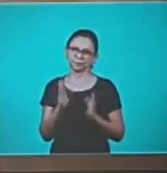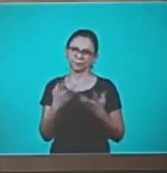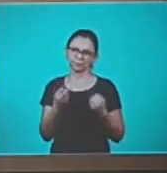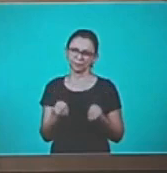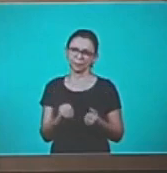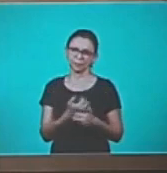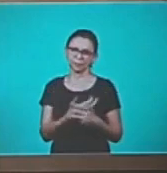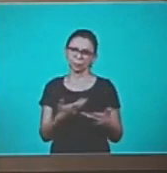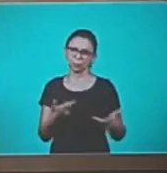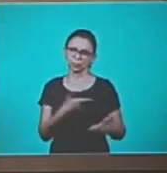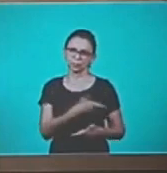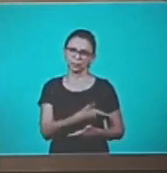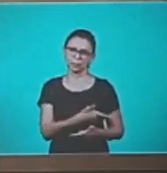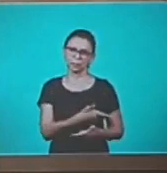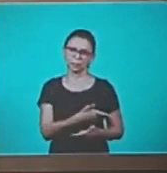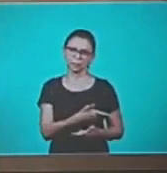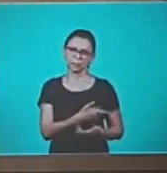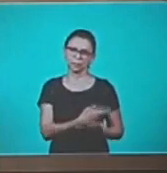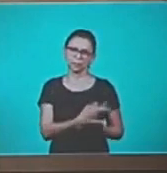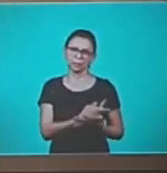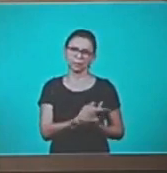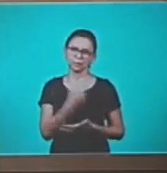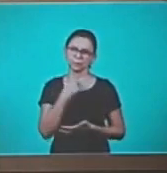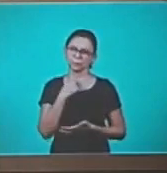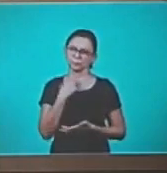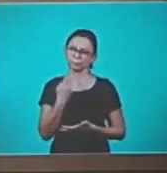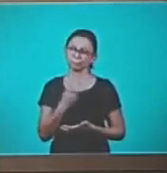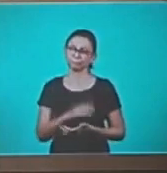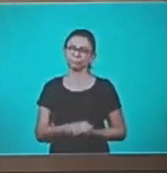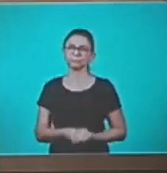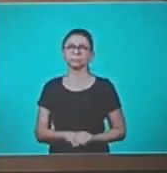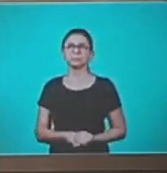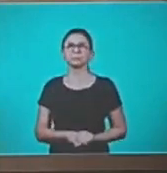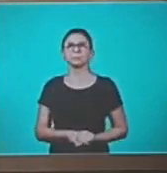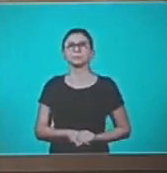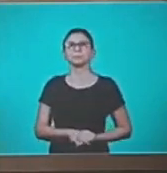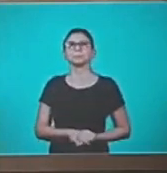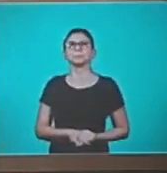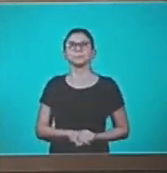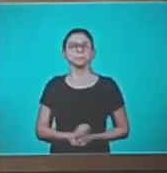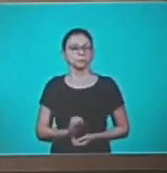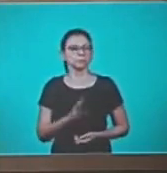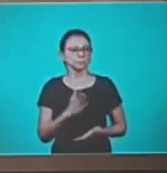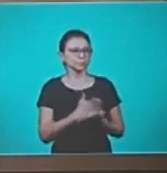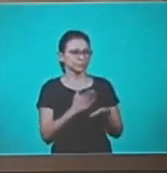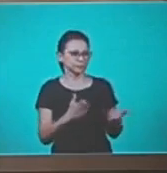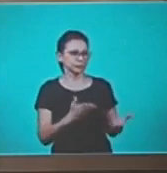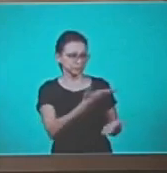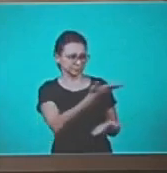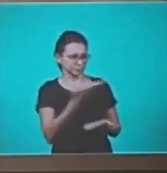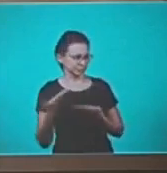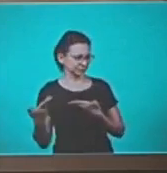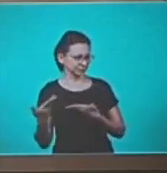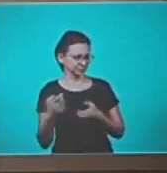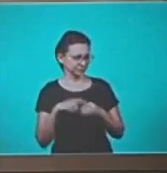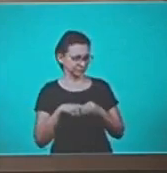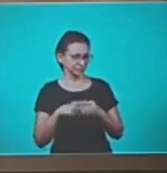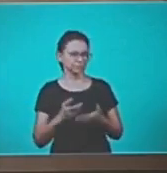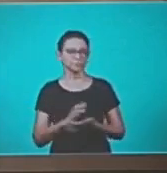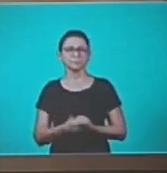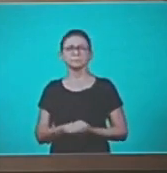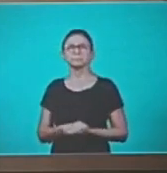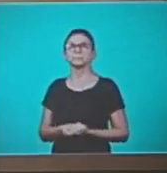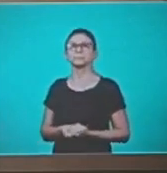is all right. So the text says, as an ear, listen to what the Holy Spirit is saying. So it's over, my